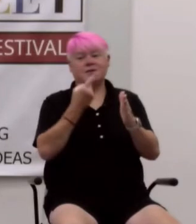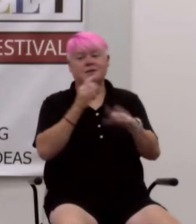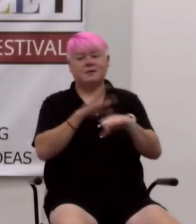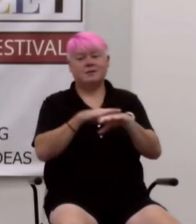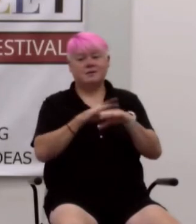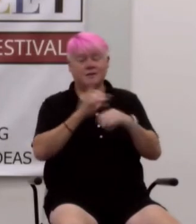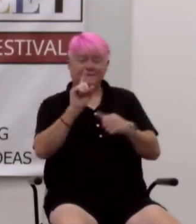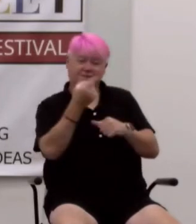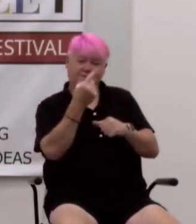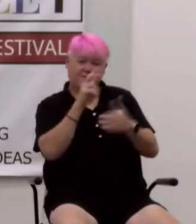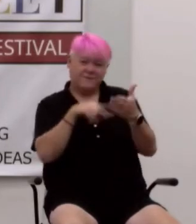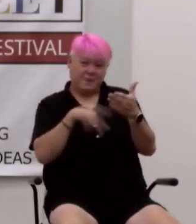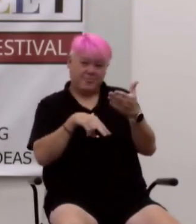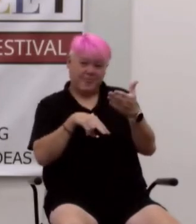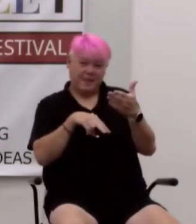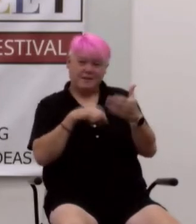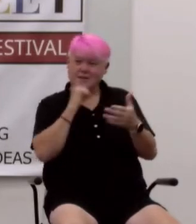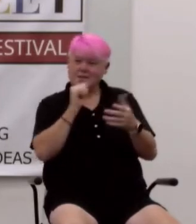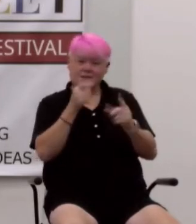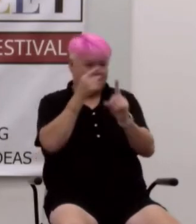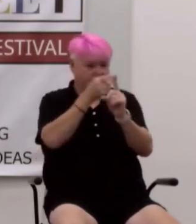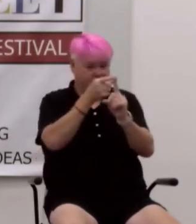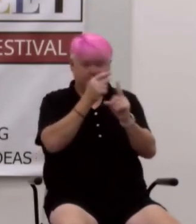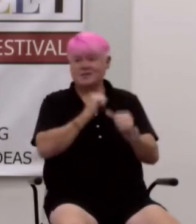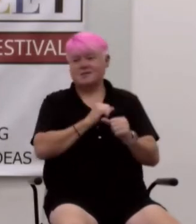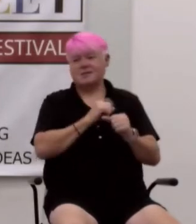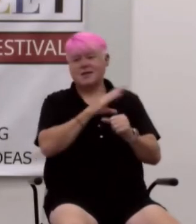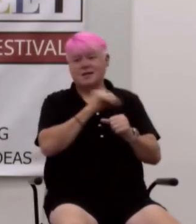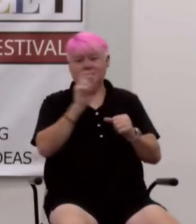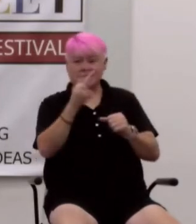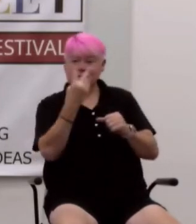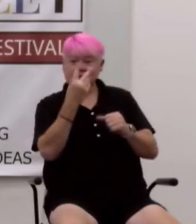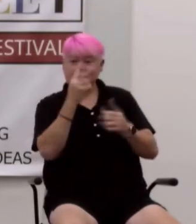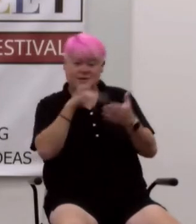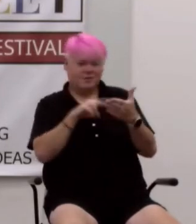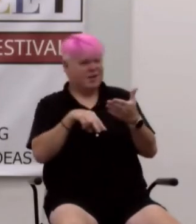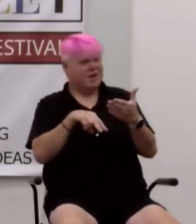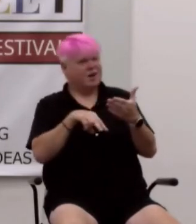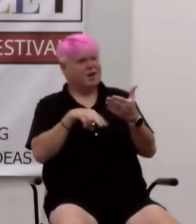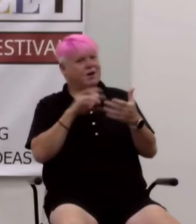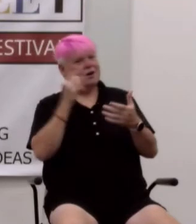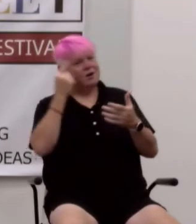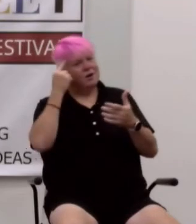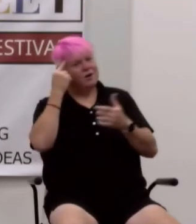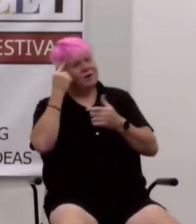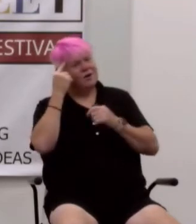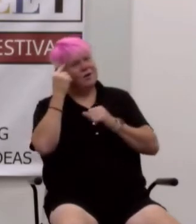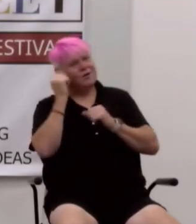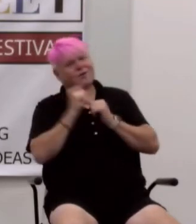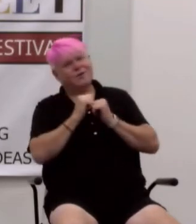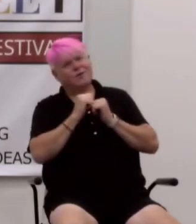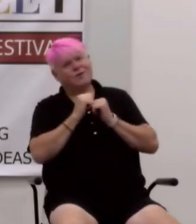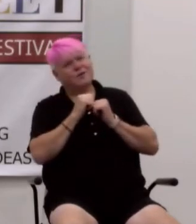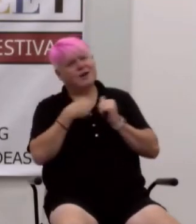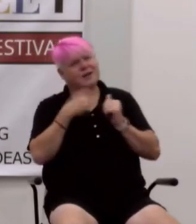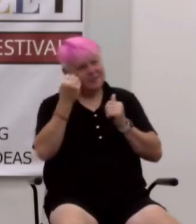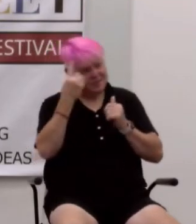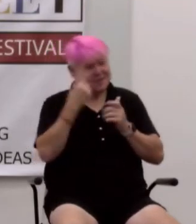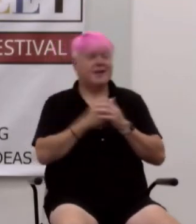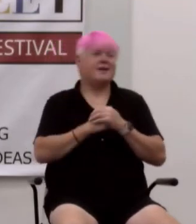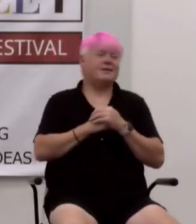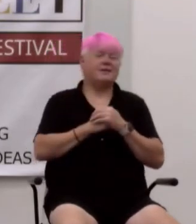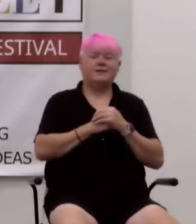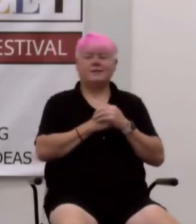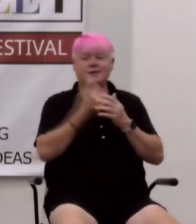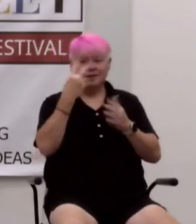reading, that's not obvious. And then on a second reading, you go, oh, look what she did there. Look what he did there. Look